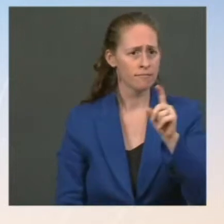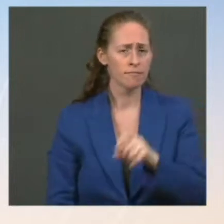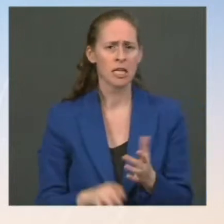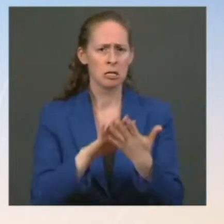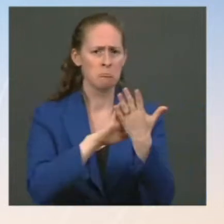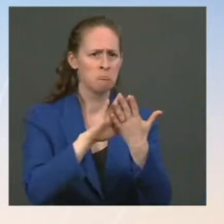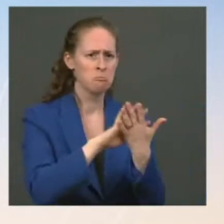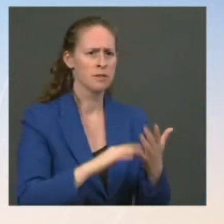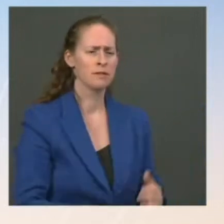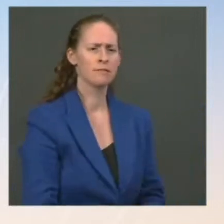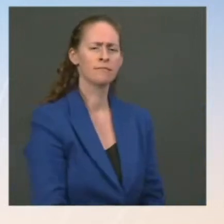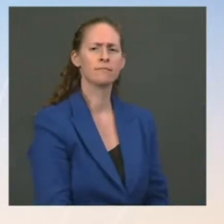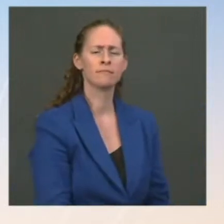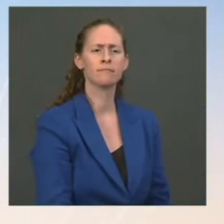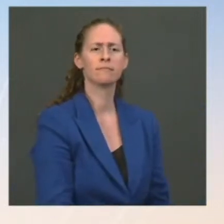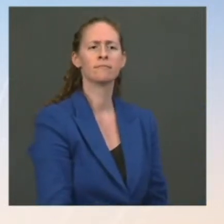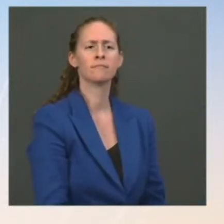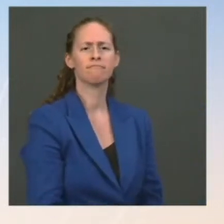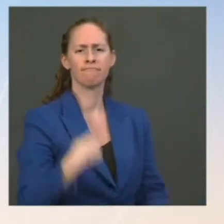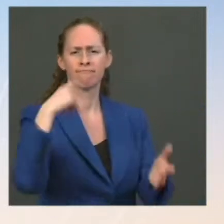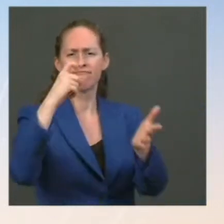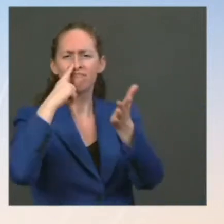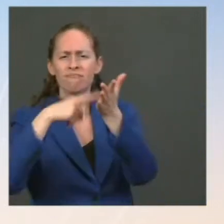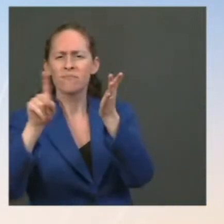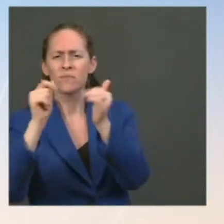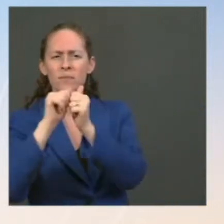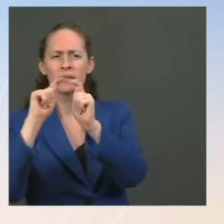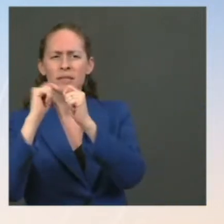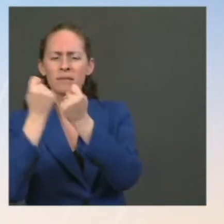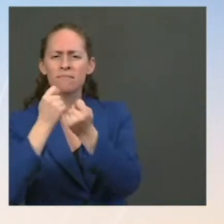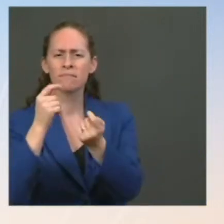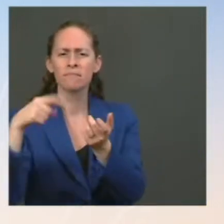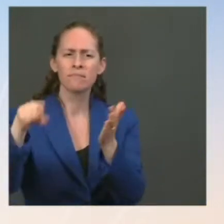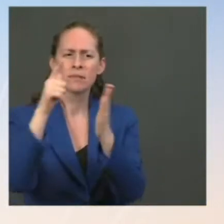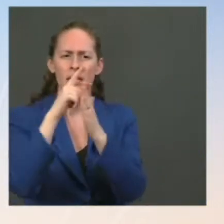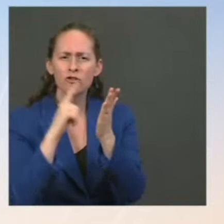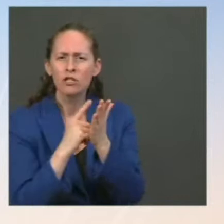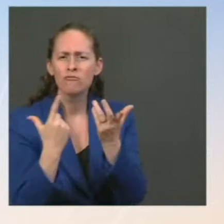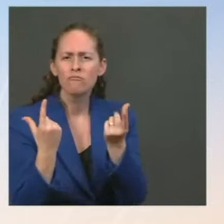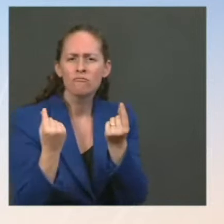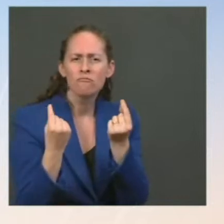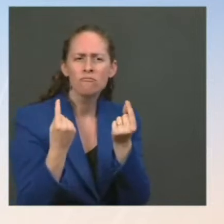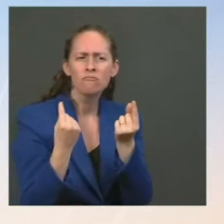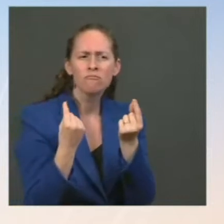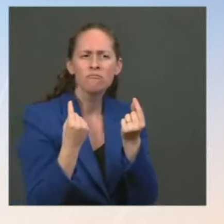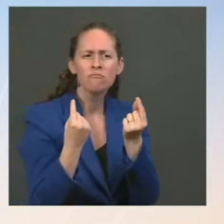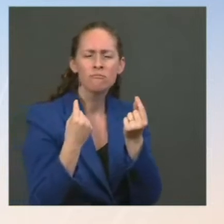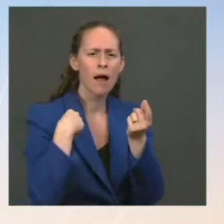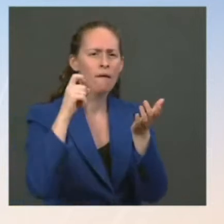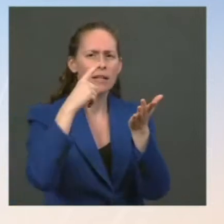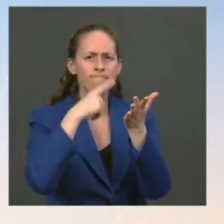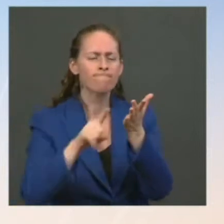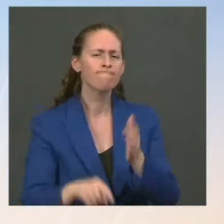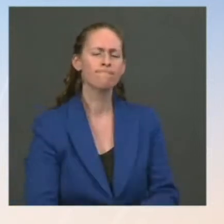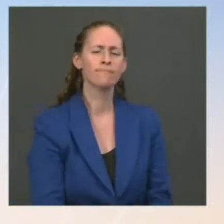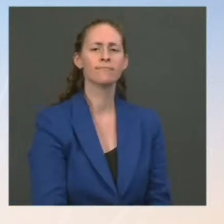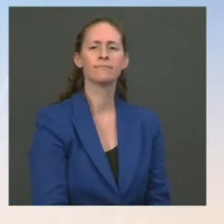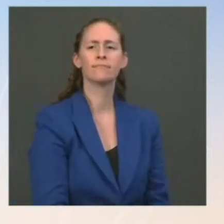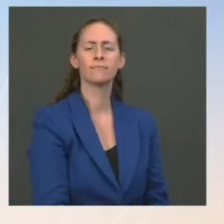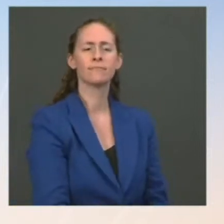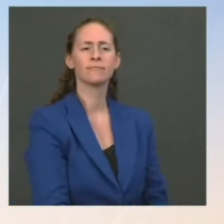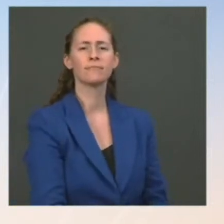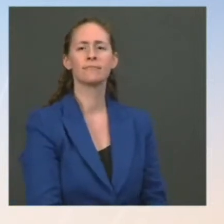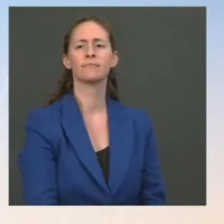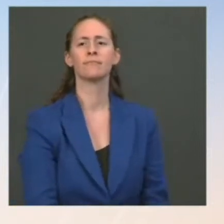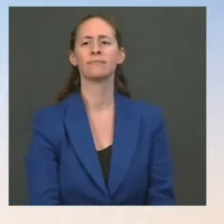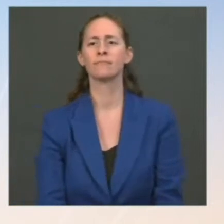I'll have to check with our team, our legislative team, and just see kind of where we stand with that. And I'll talk to him about it too. Go ahead. Back on the